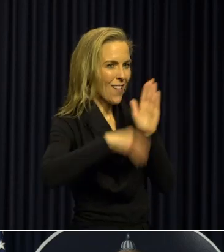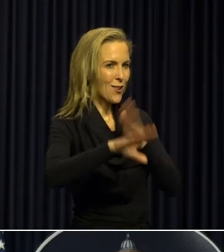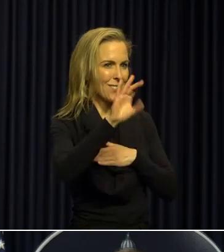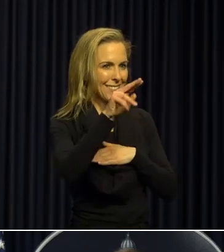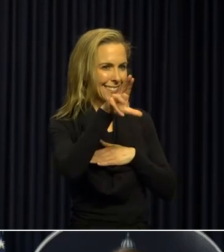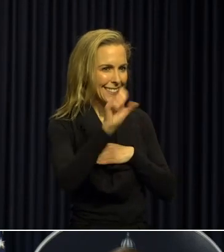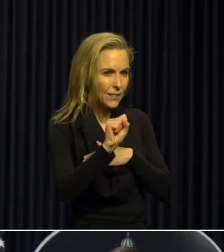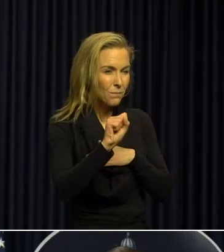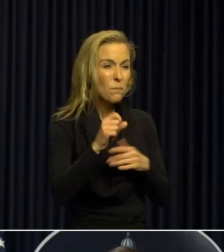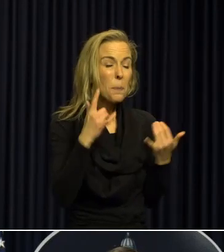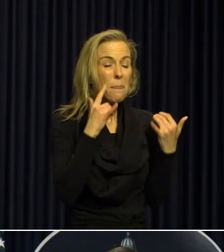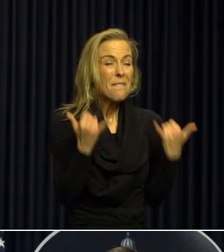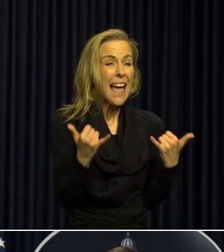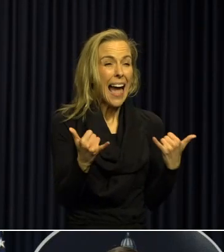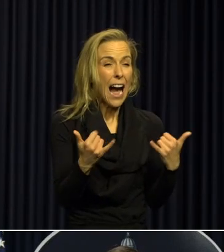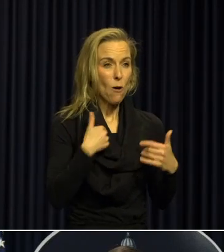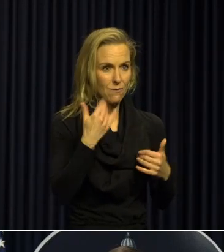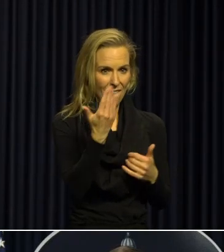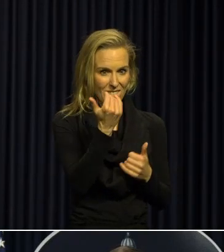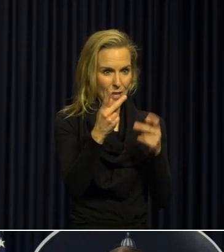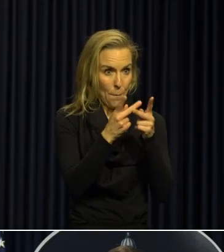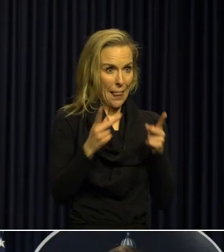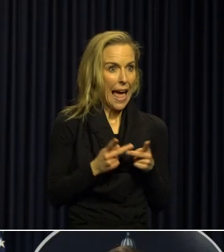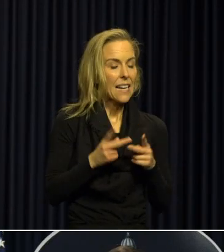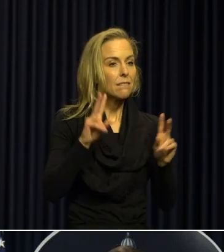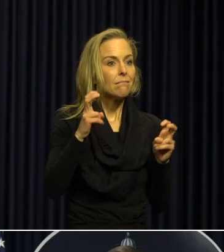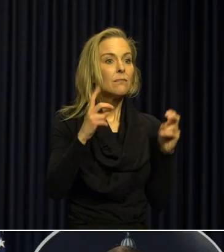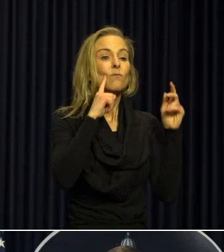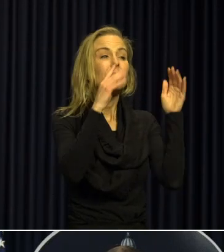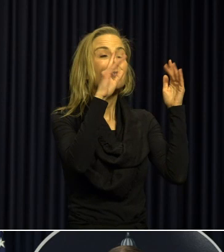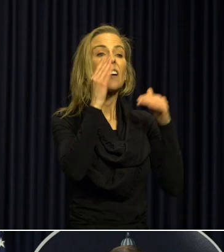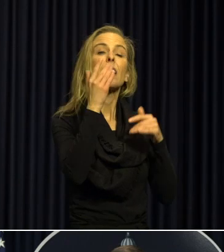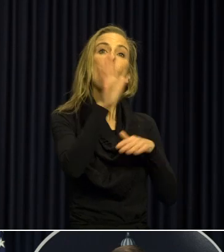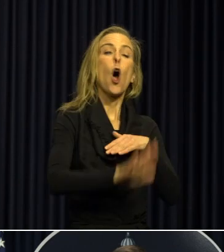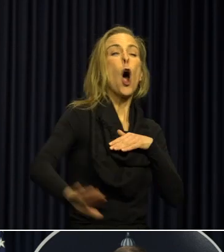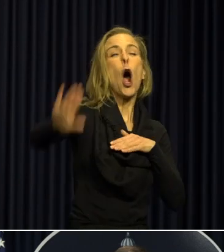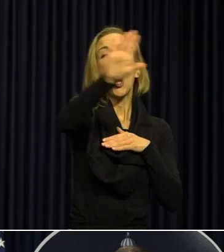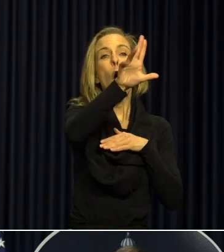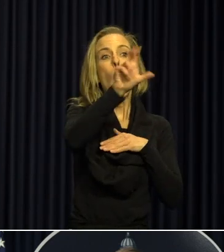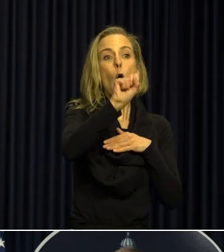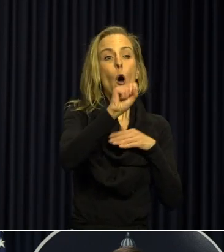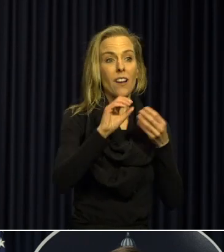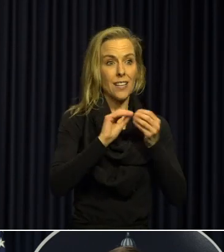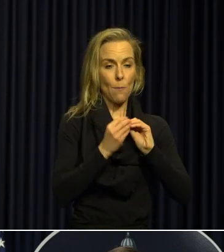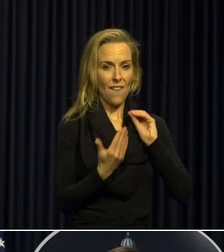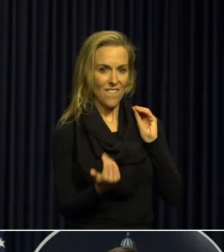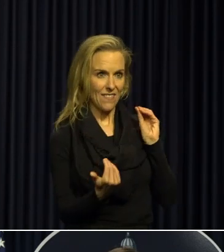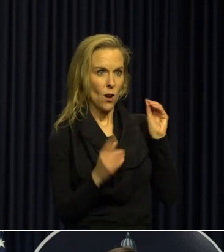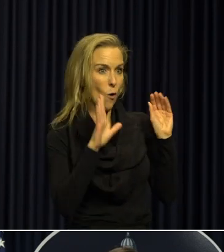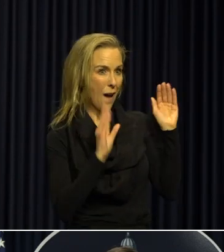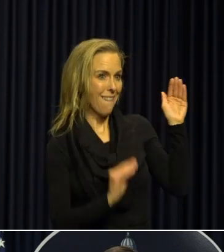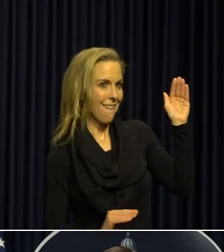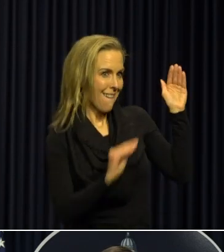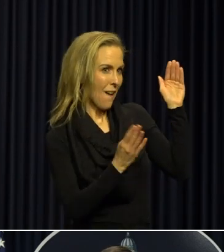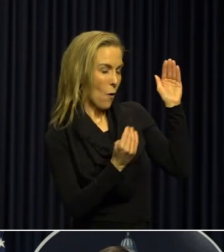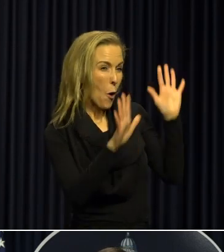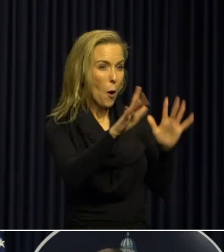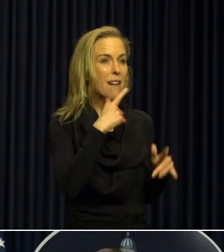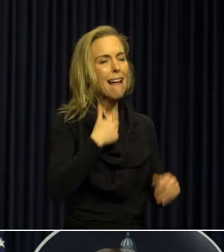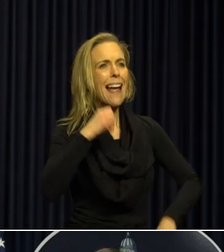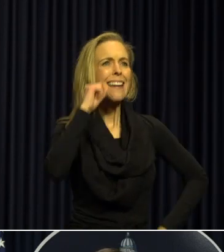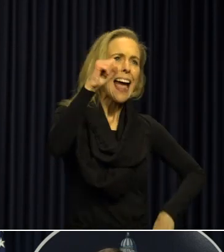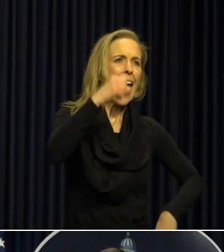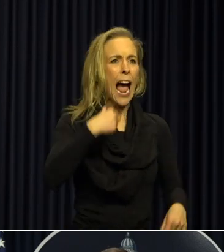place. We are 15th in the country, and we are really close to being 14th. But I know in Kentucky we've never said, yay, we're